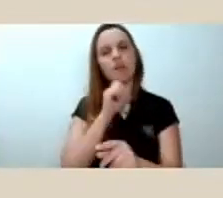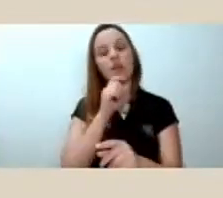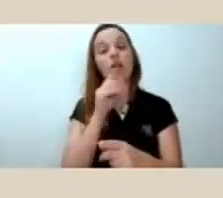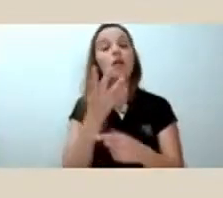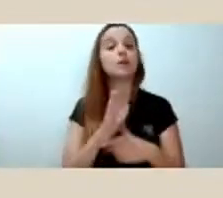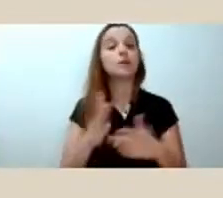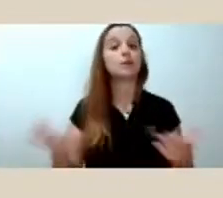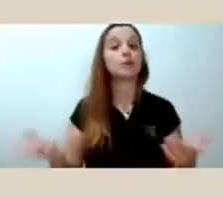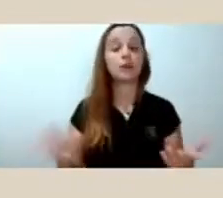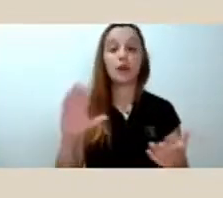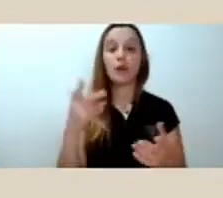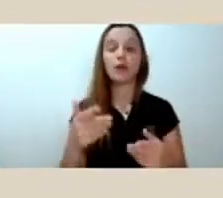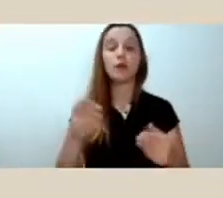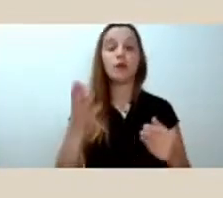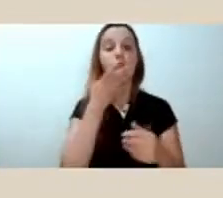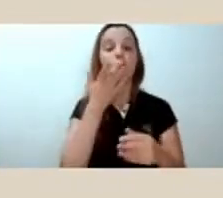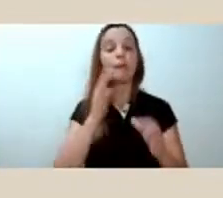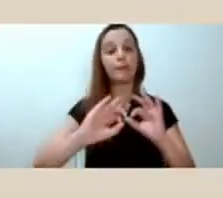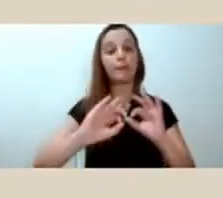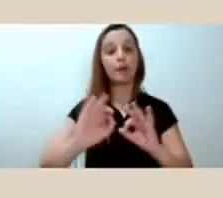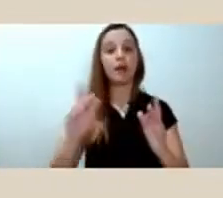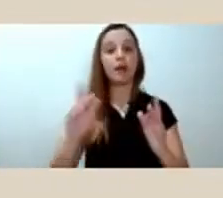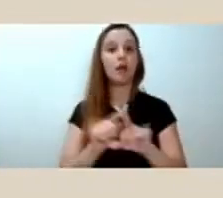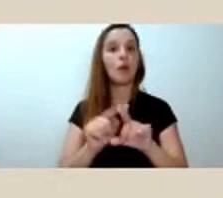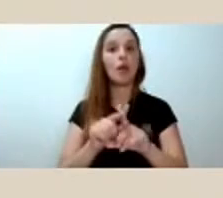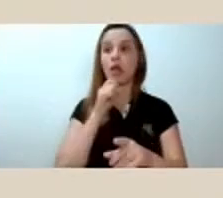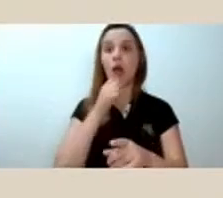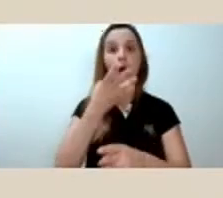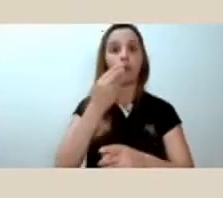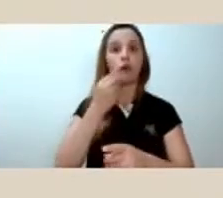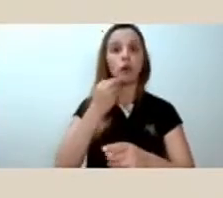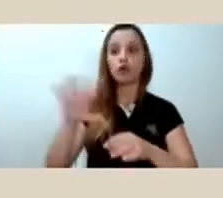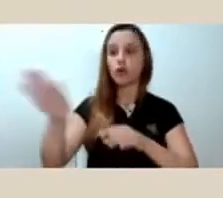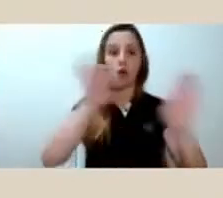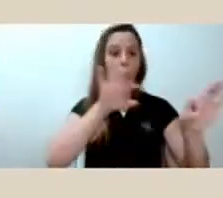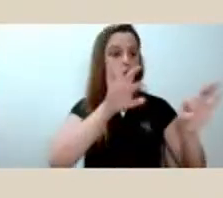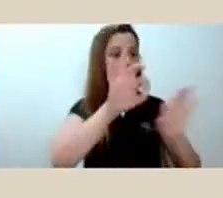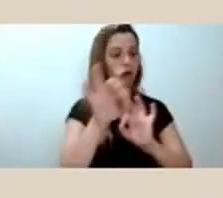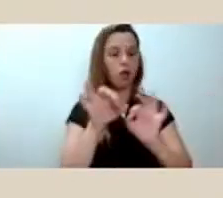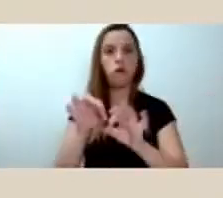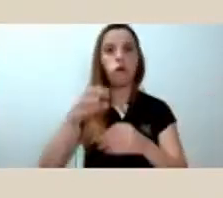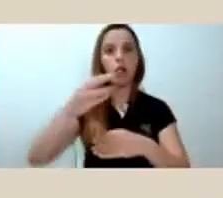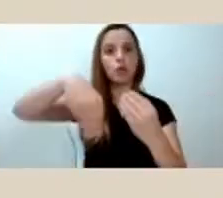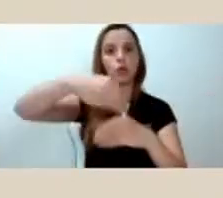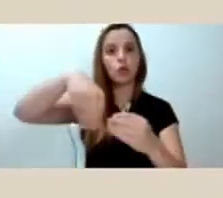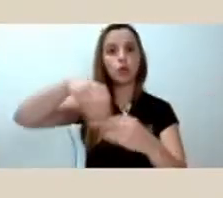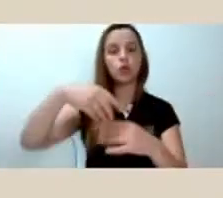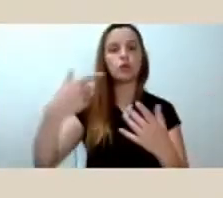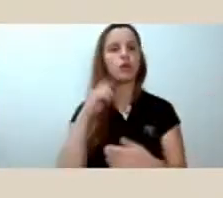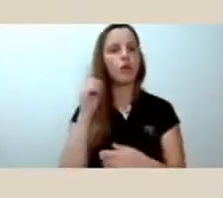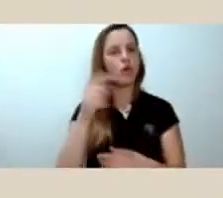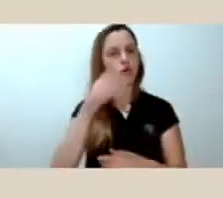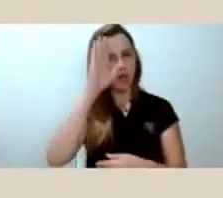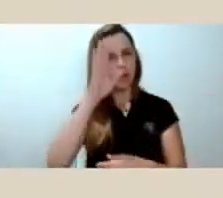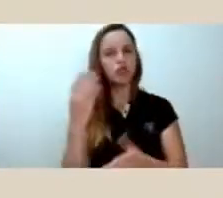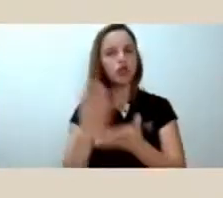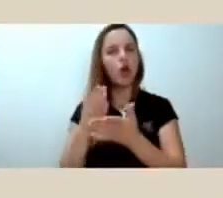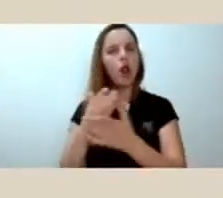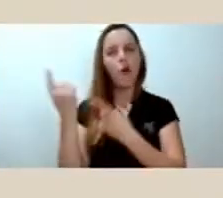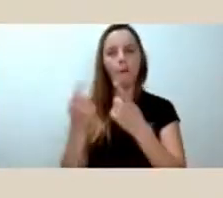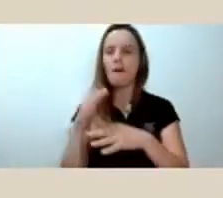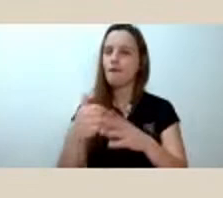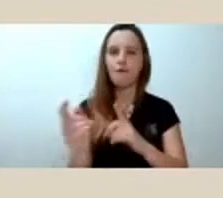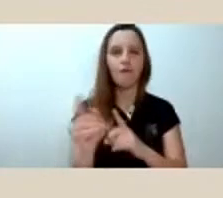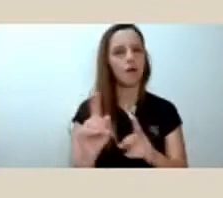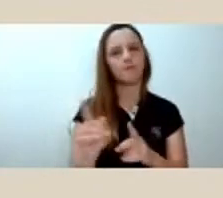the classes, right, they mix students. We know that other schools actually don't do this. And they go